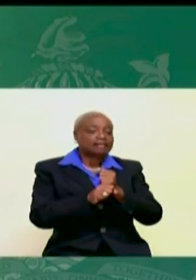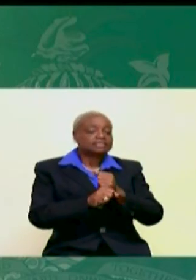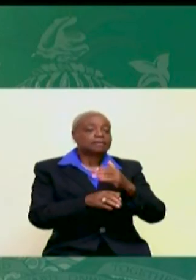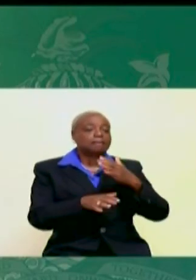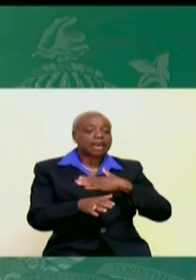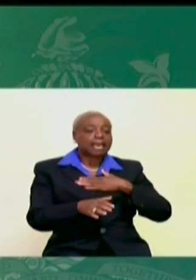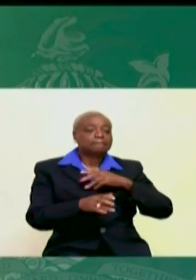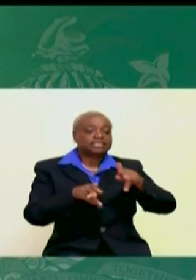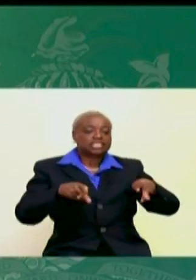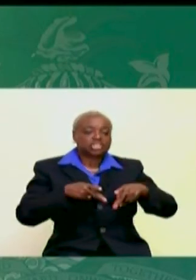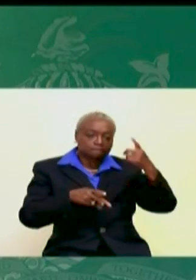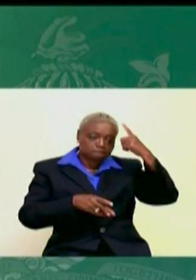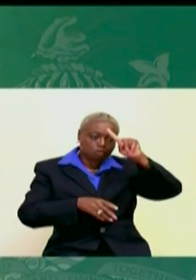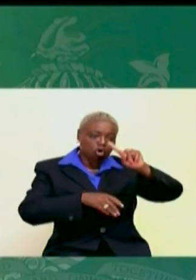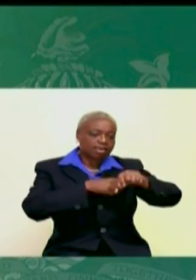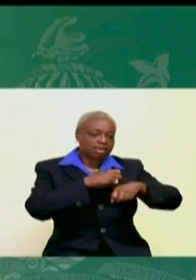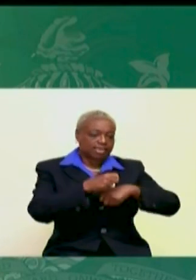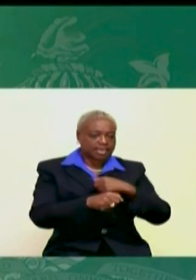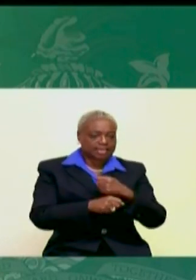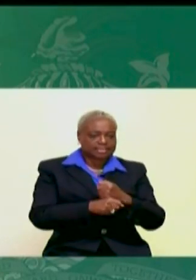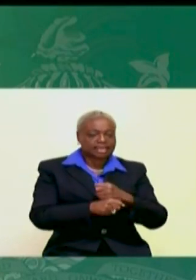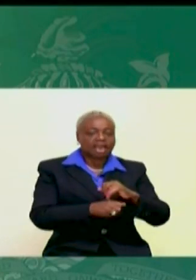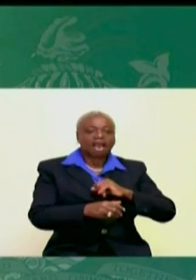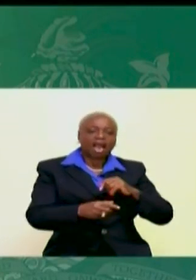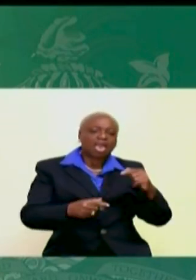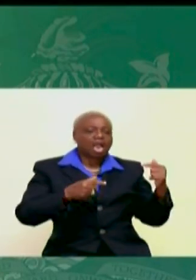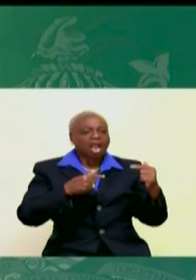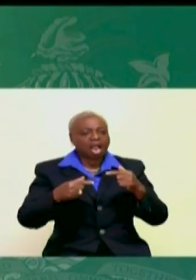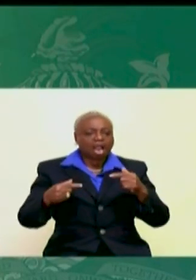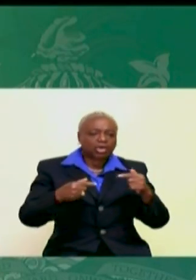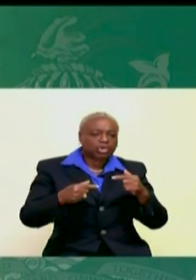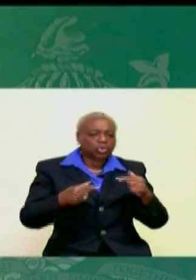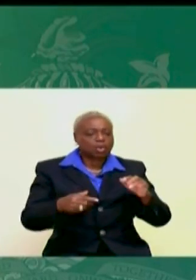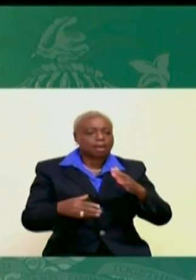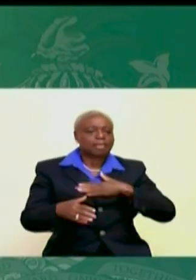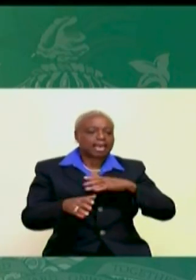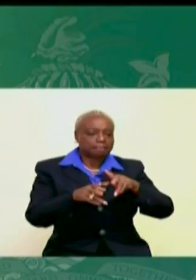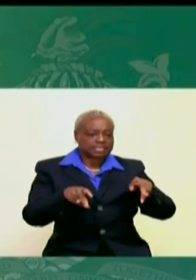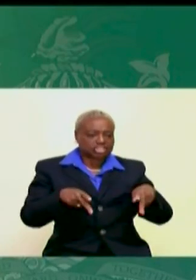I've held my position for years and argued my position for years, Madam Speaker.